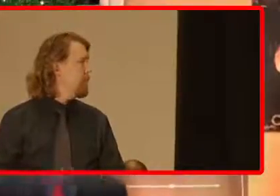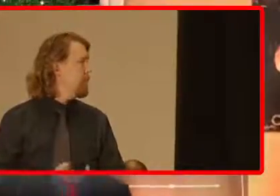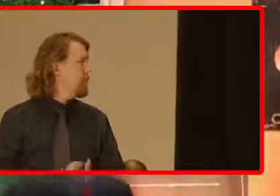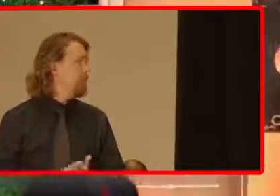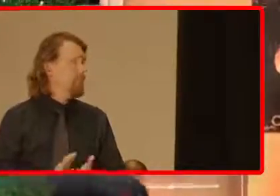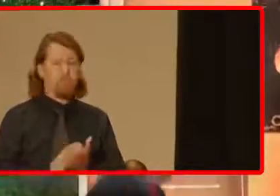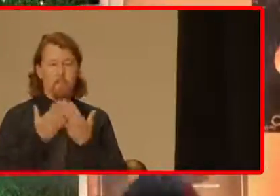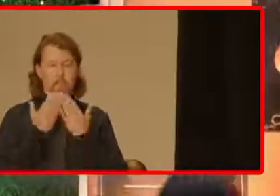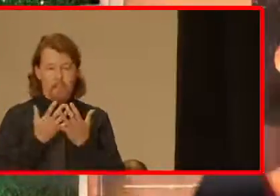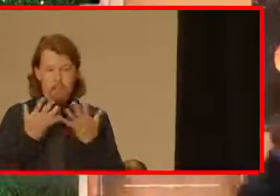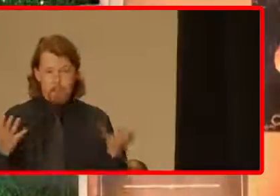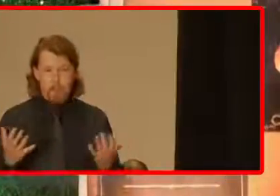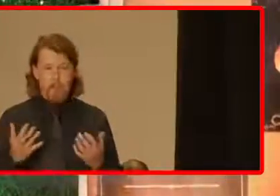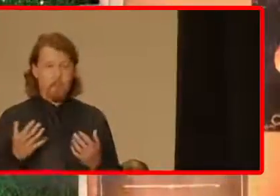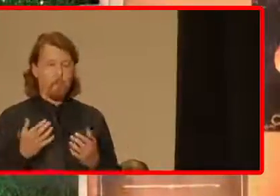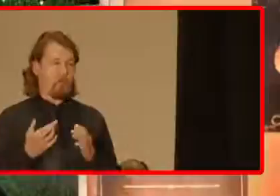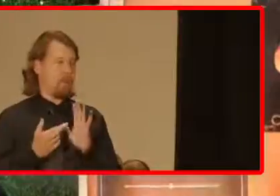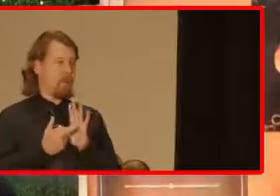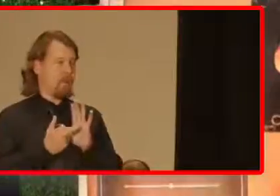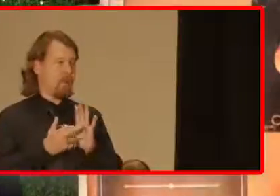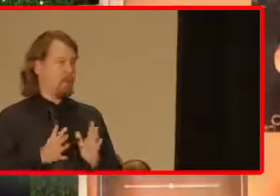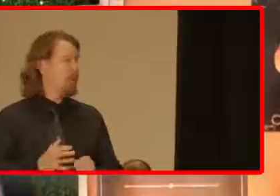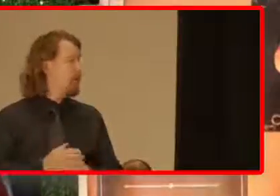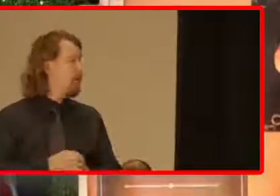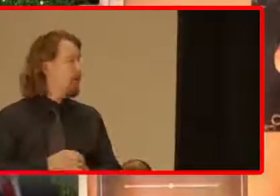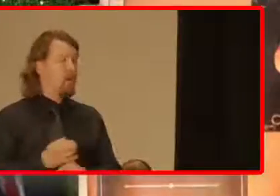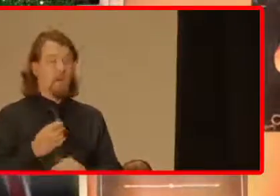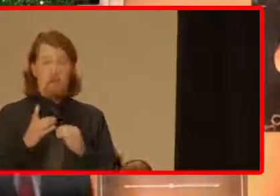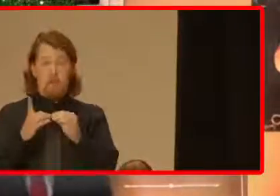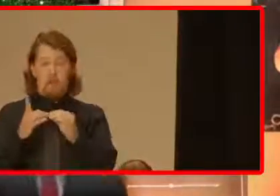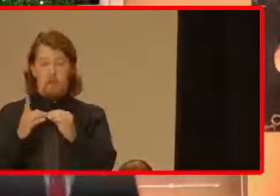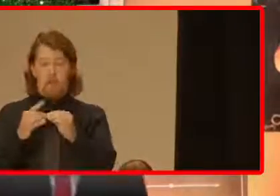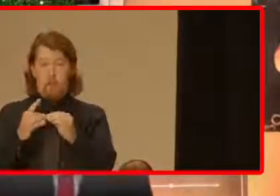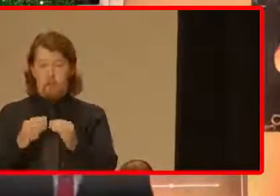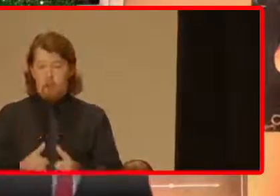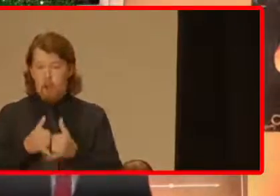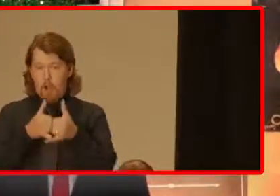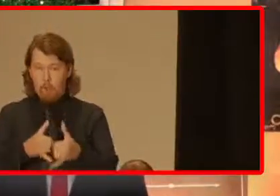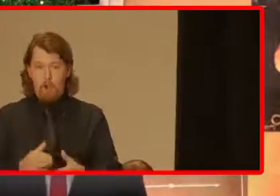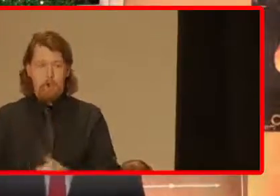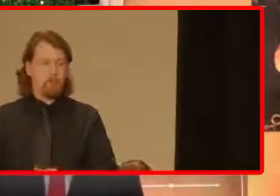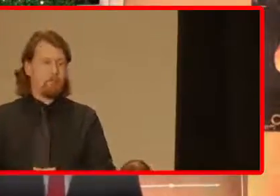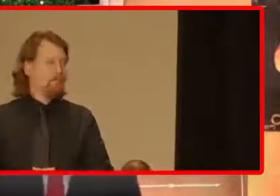Thank you so much, Representative. Now we have one more award.